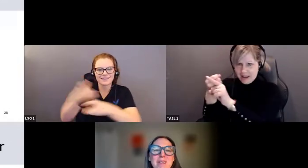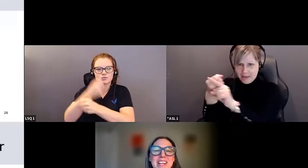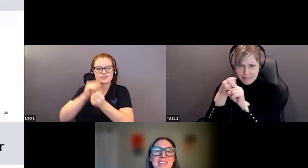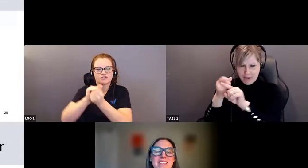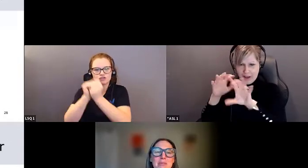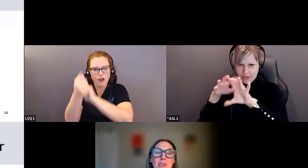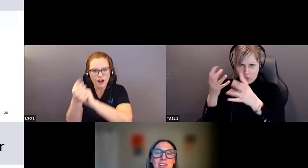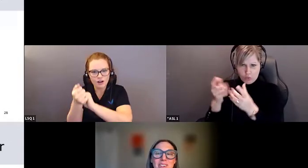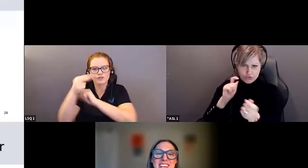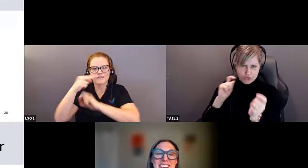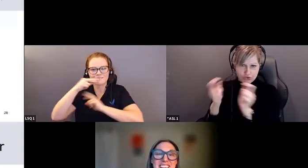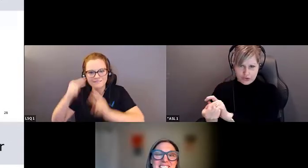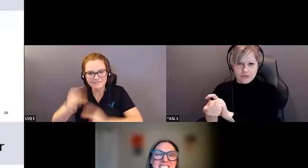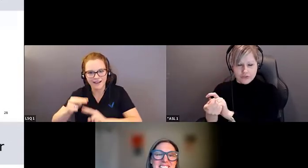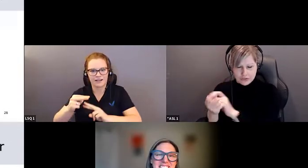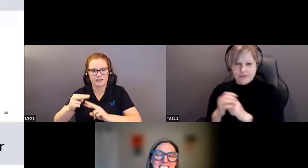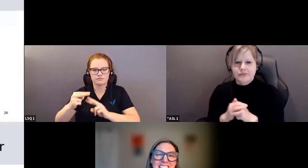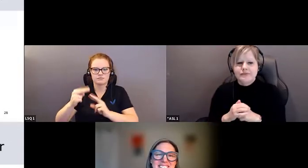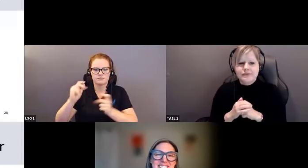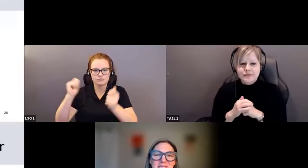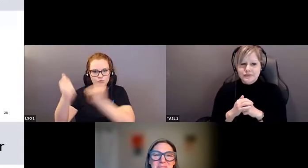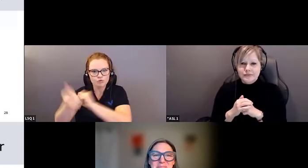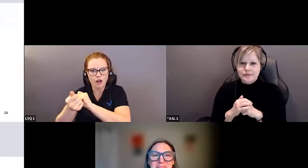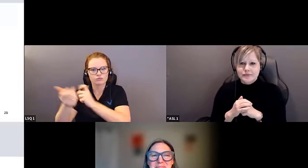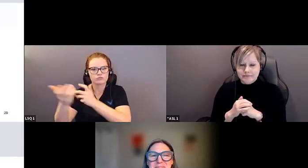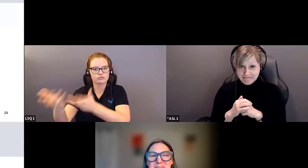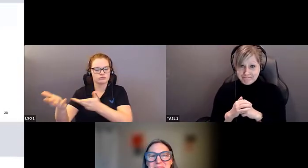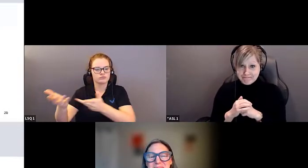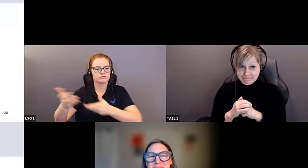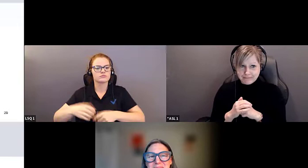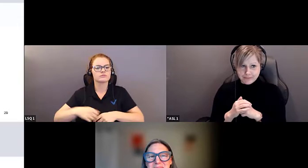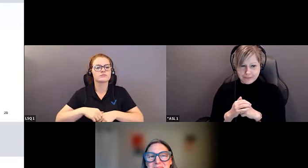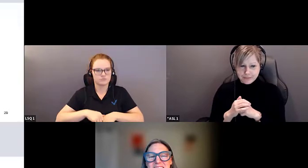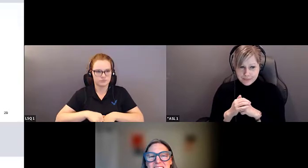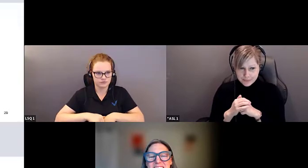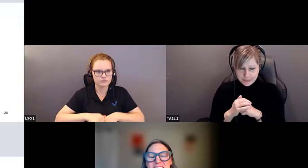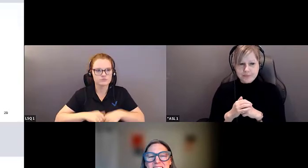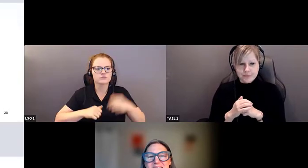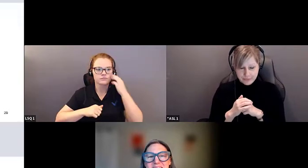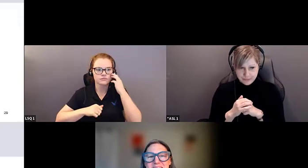So what are my next steps for learning in action?